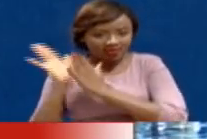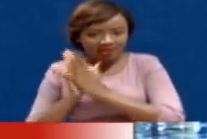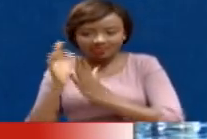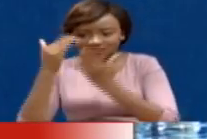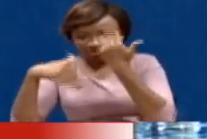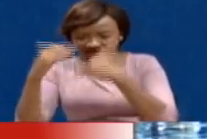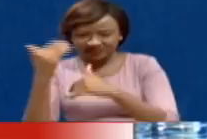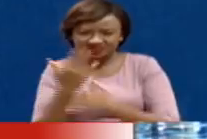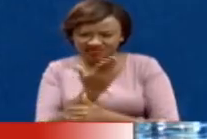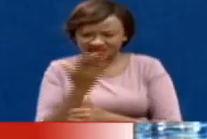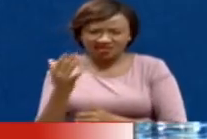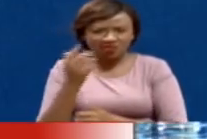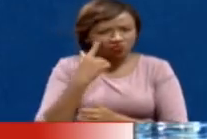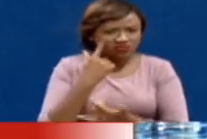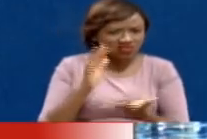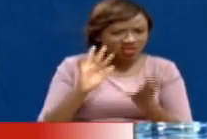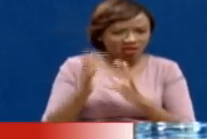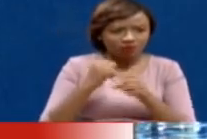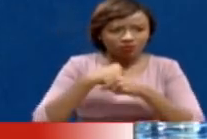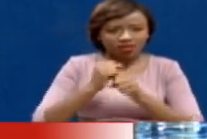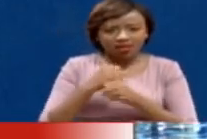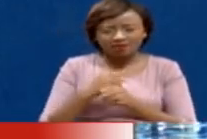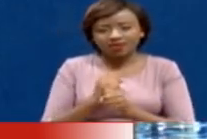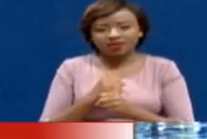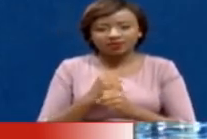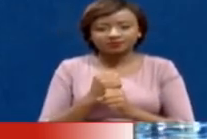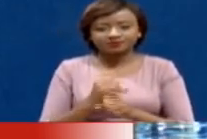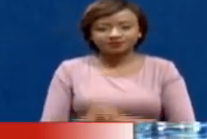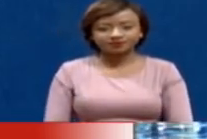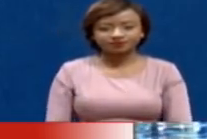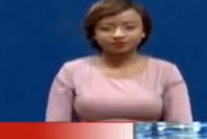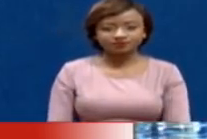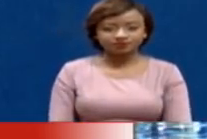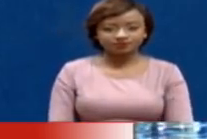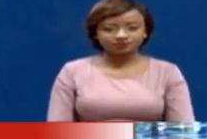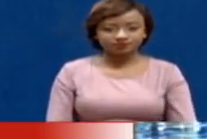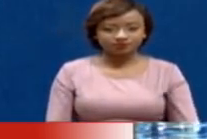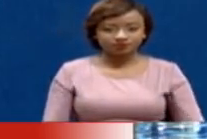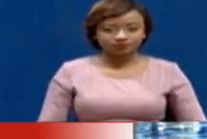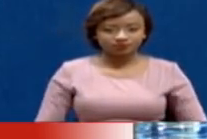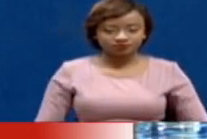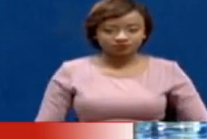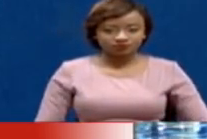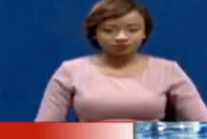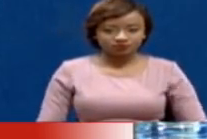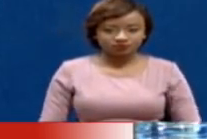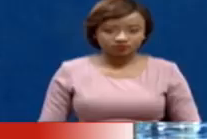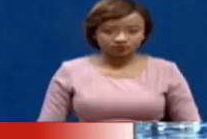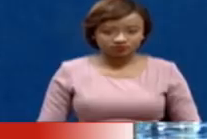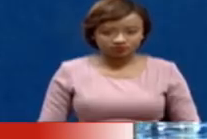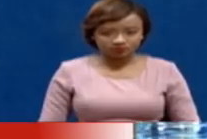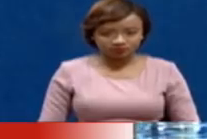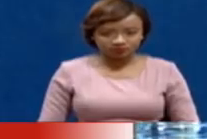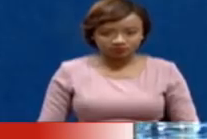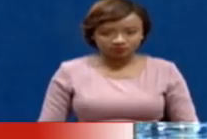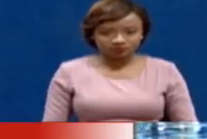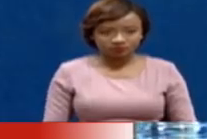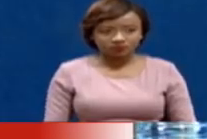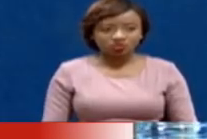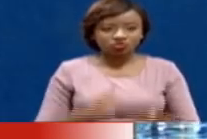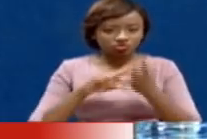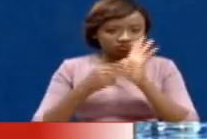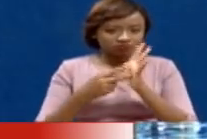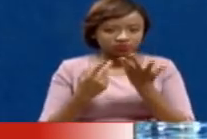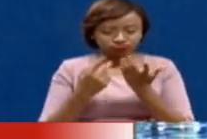local manufacture of ventilators. Okay. So if we take into consideration the measures that we have put into